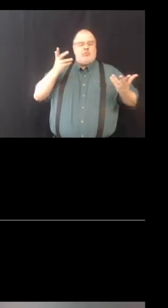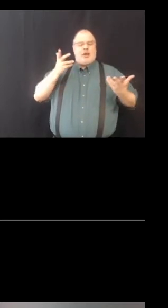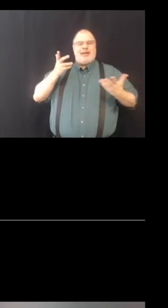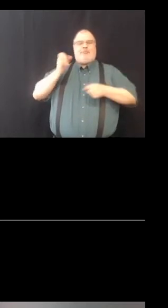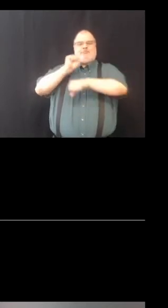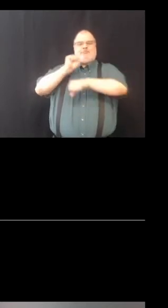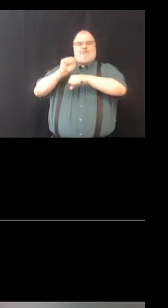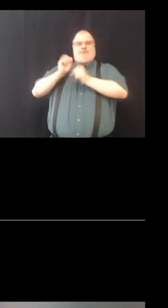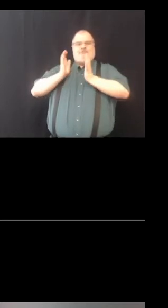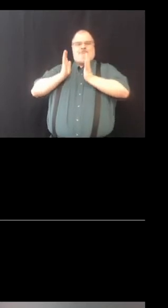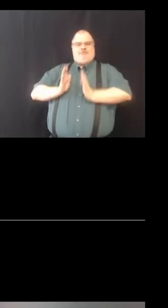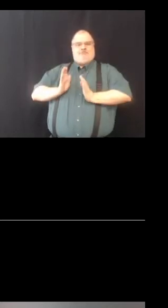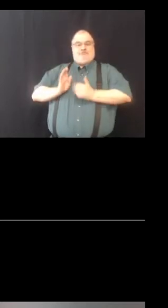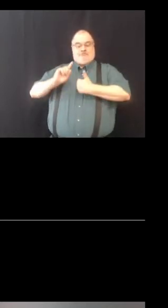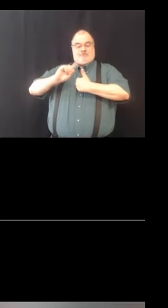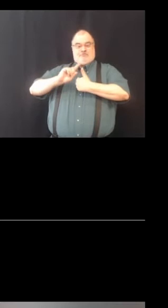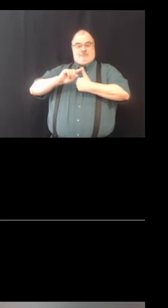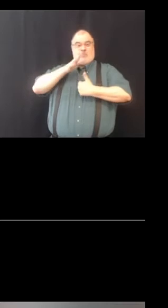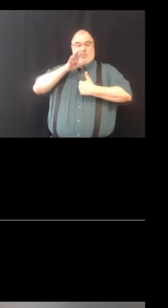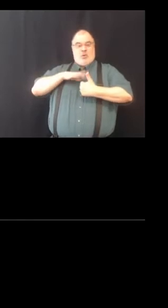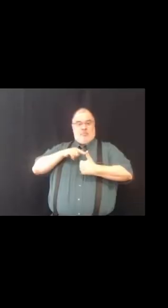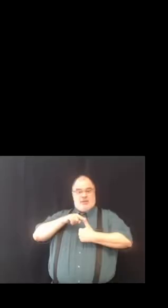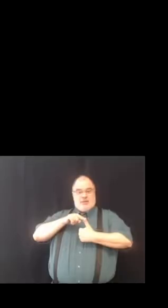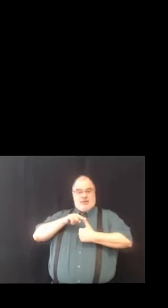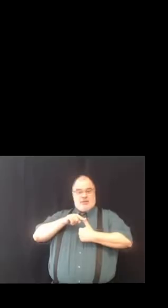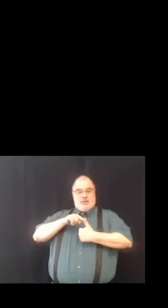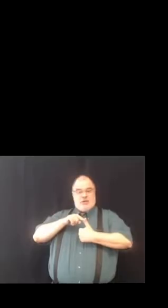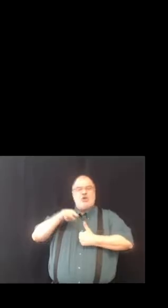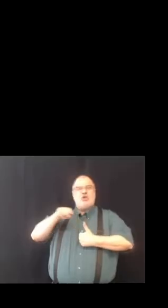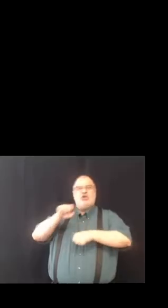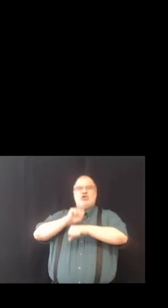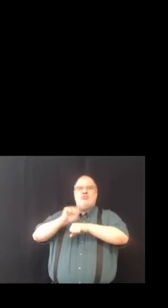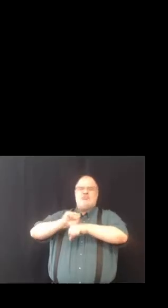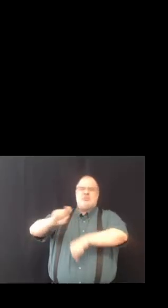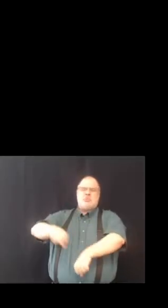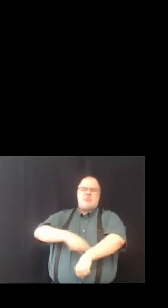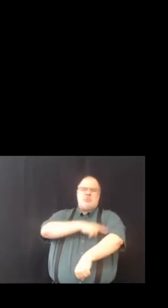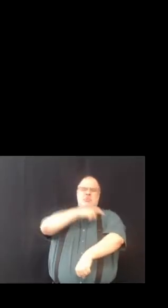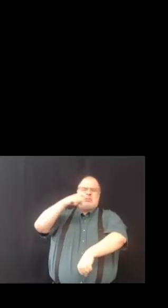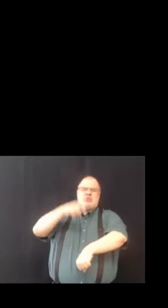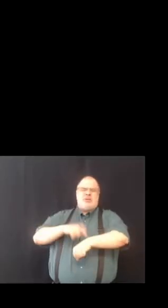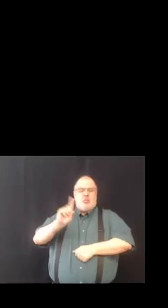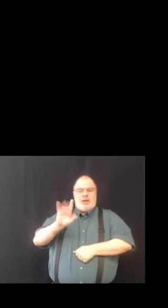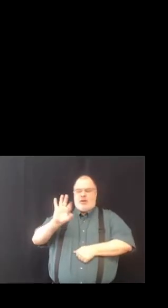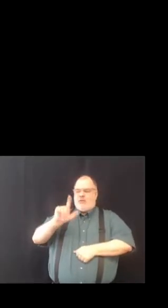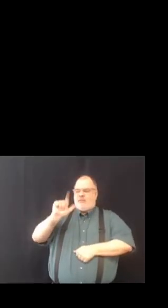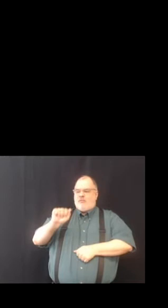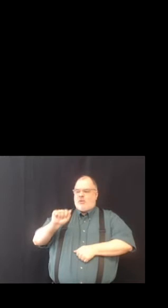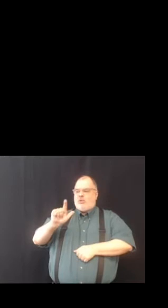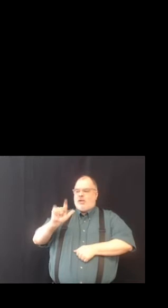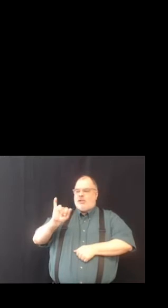communities. Our first speaker is a woman who is the longest term employee of Florida Linen Services of Jensen Beach